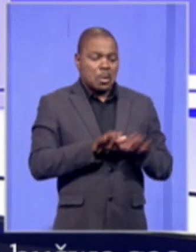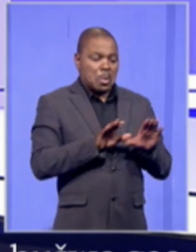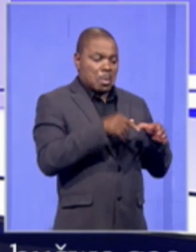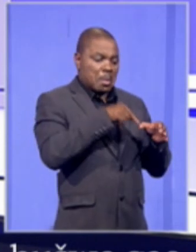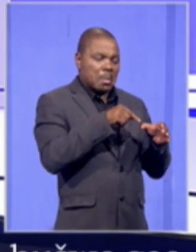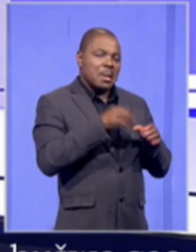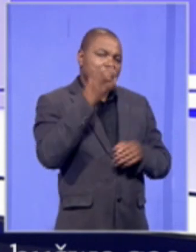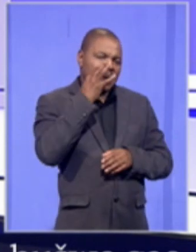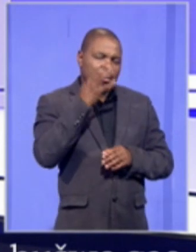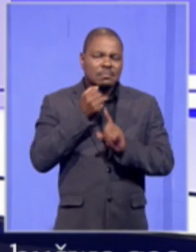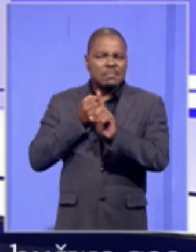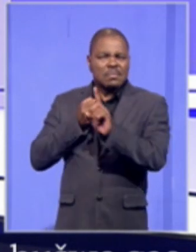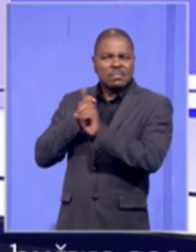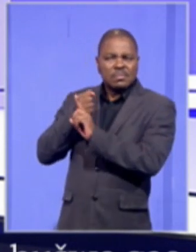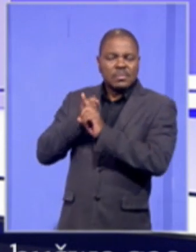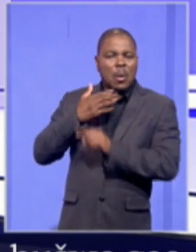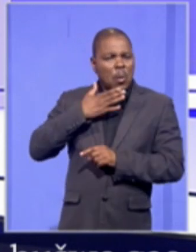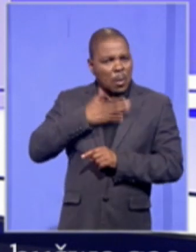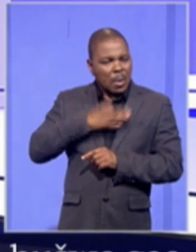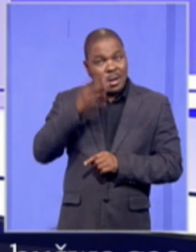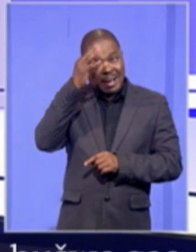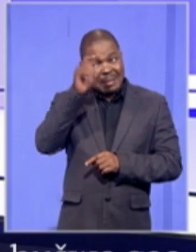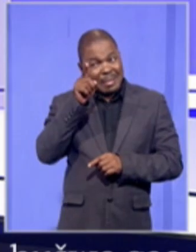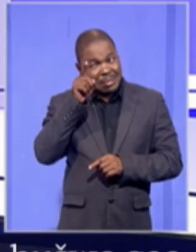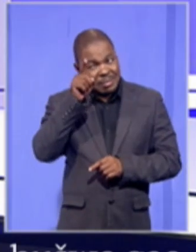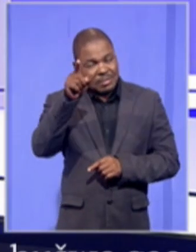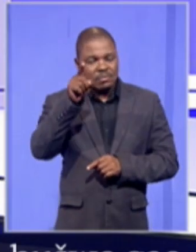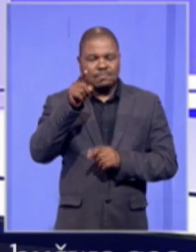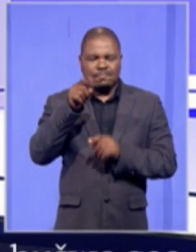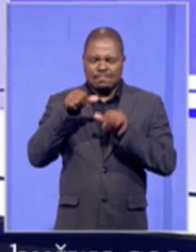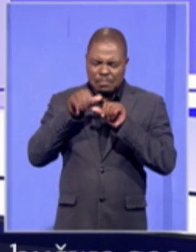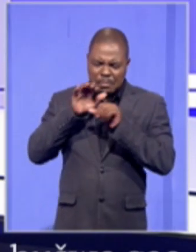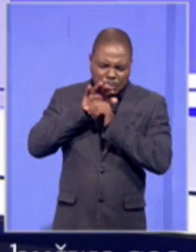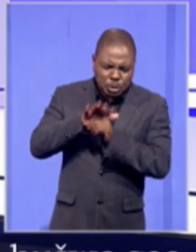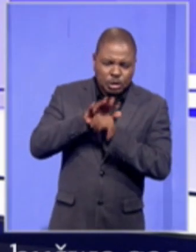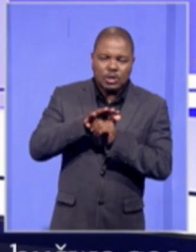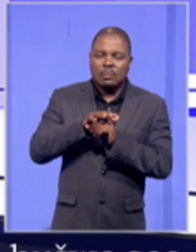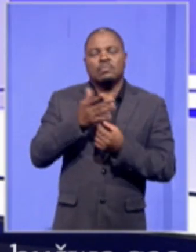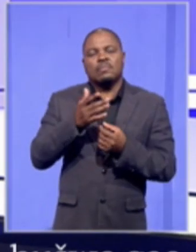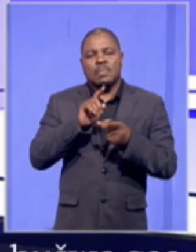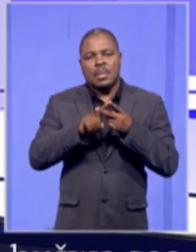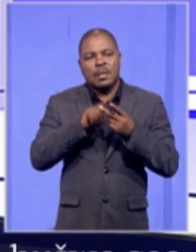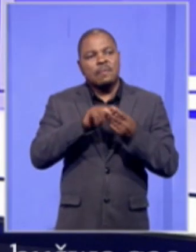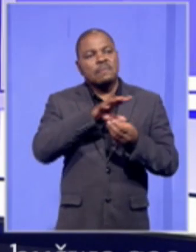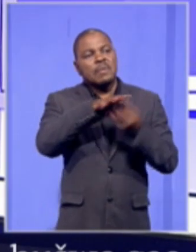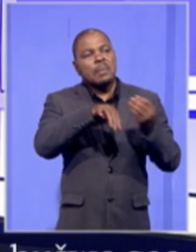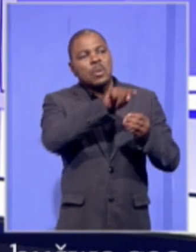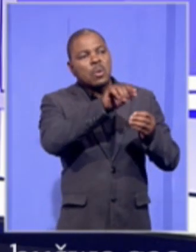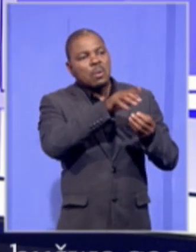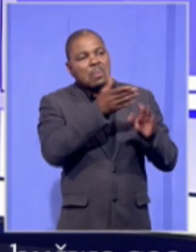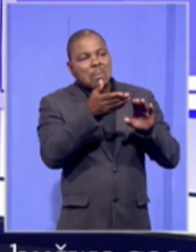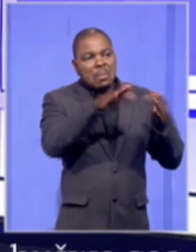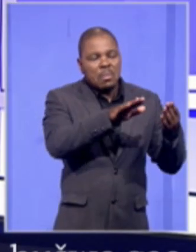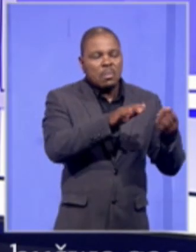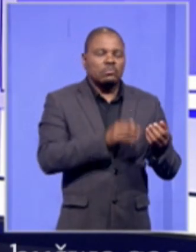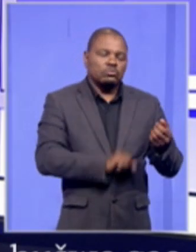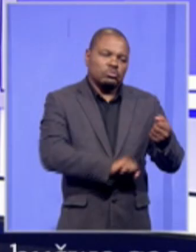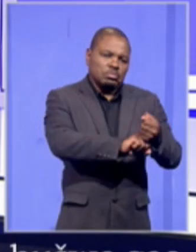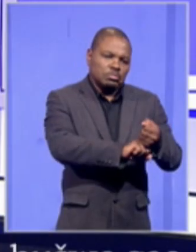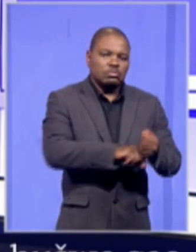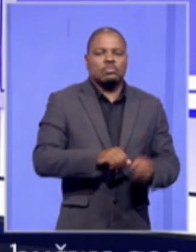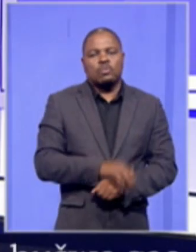ya bona e nepile go bea mmušo ka tlase ga kgatelelo le go laetša kemonokeng ya ba malapa ao a lahlegetšwego ke magagabo bona.